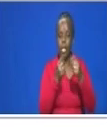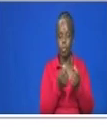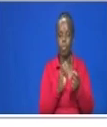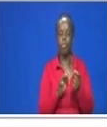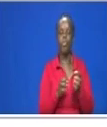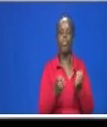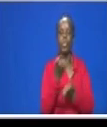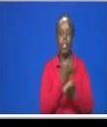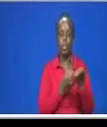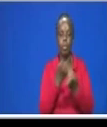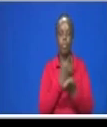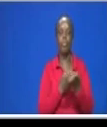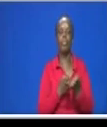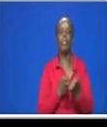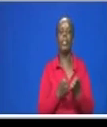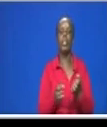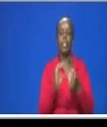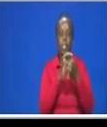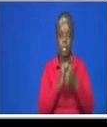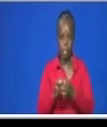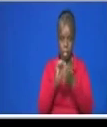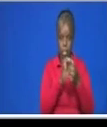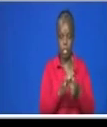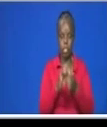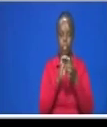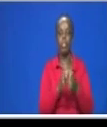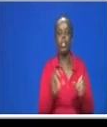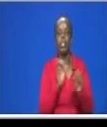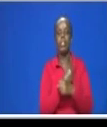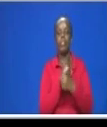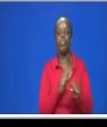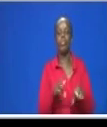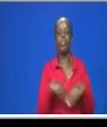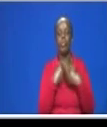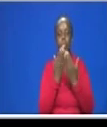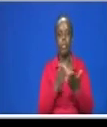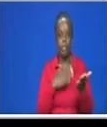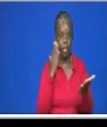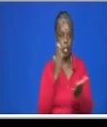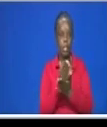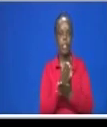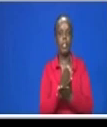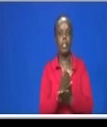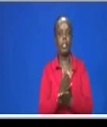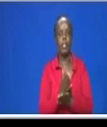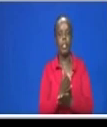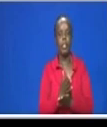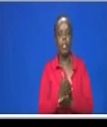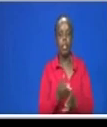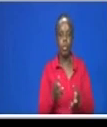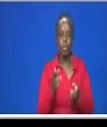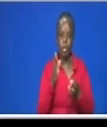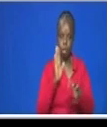integration, you will not be able to give appropriate or rather